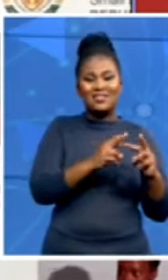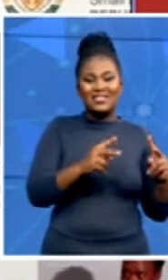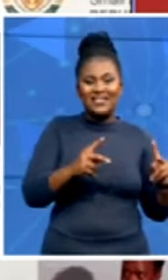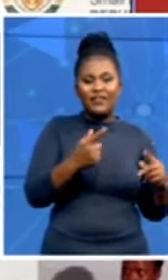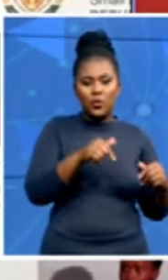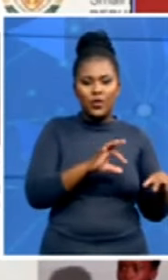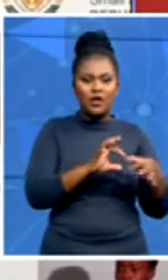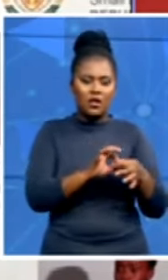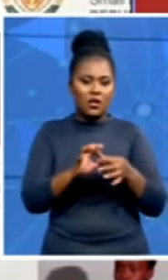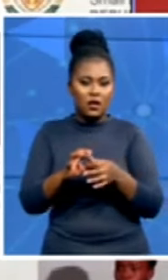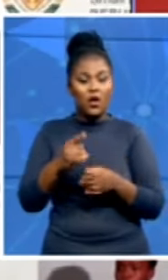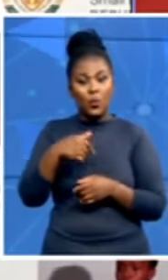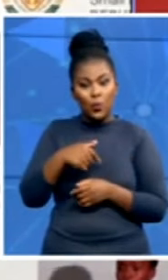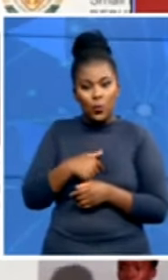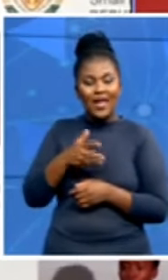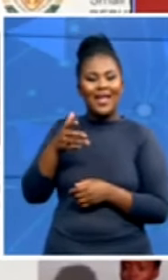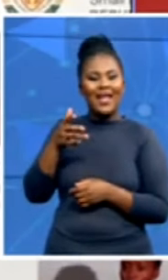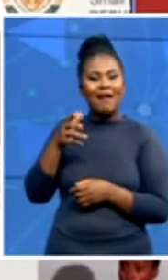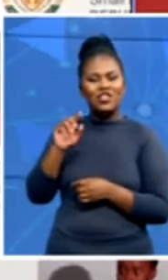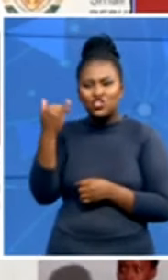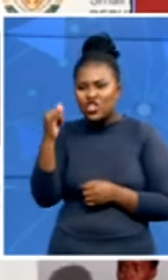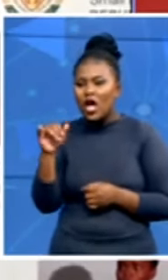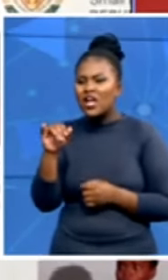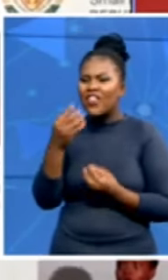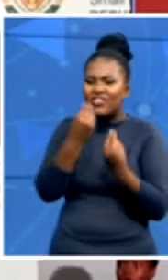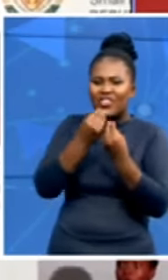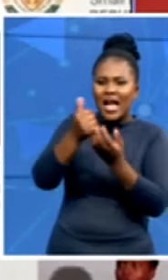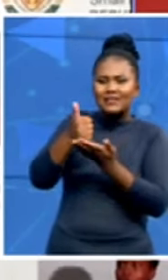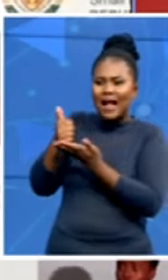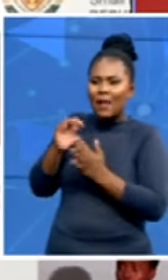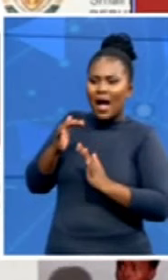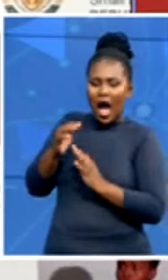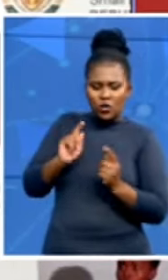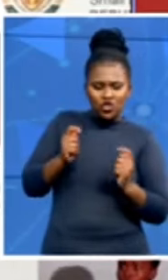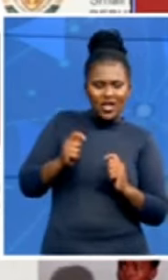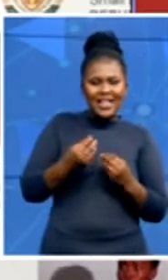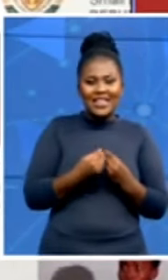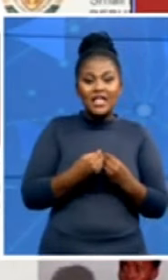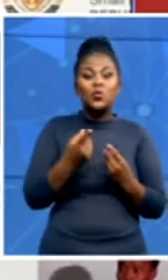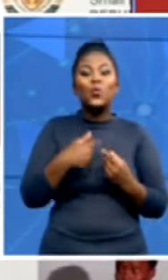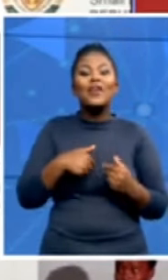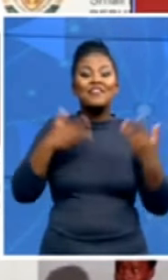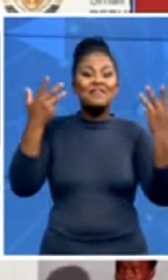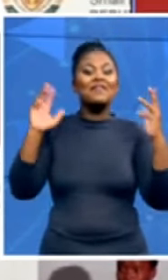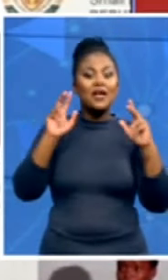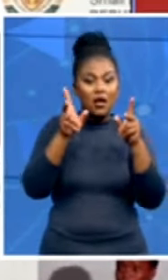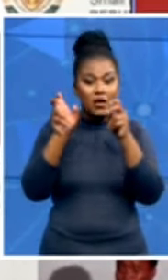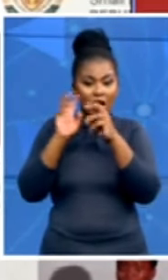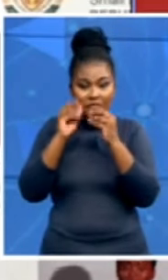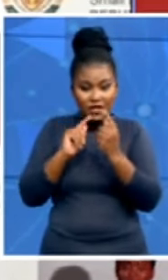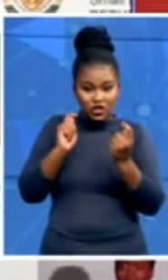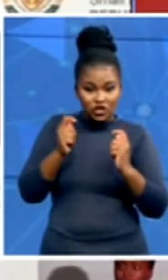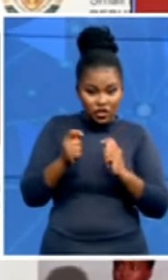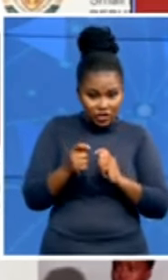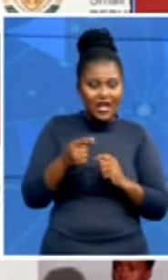us shape and change how things are done. And once we're able to master that, there's no reason that government can say they do not